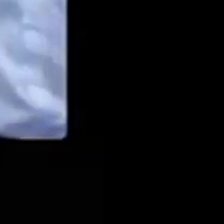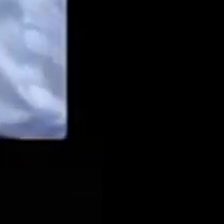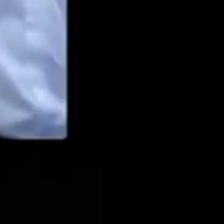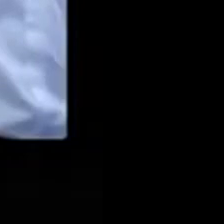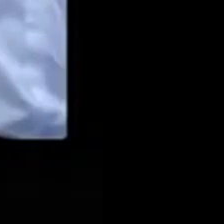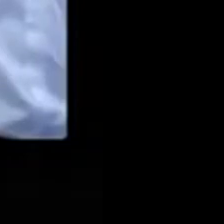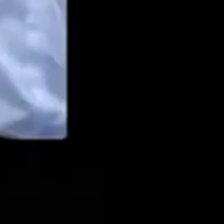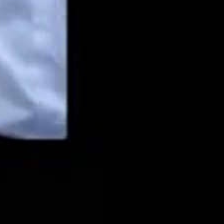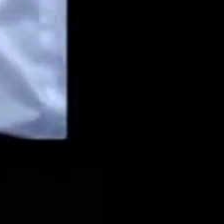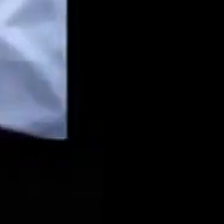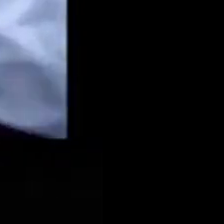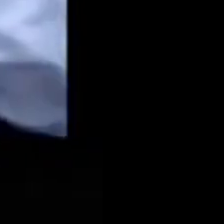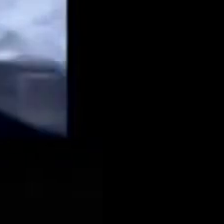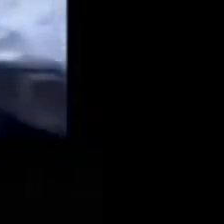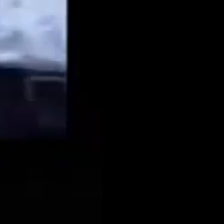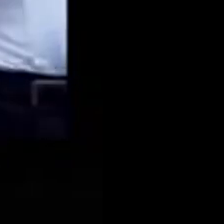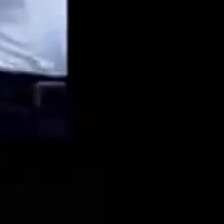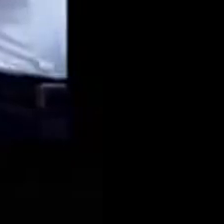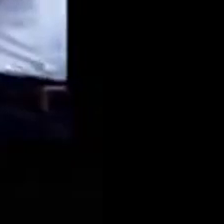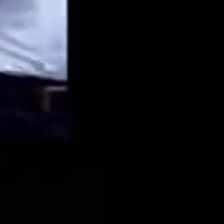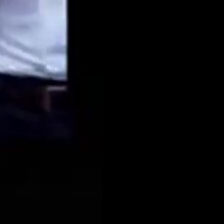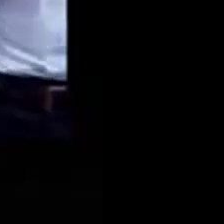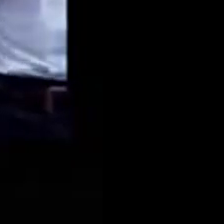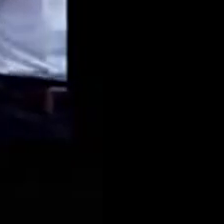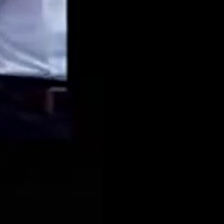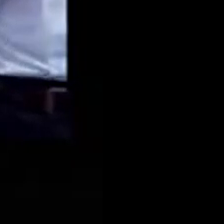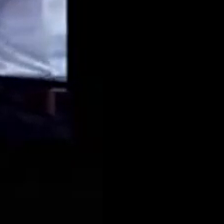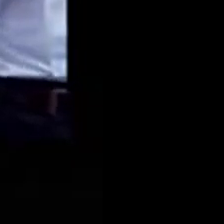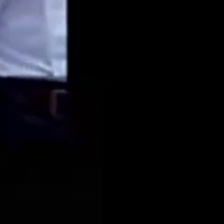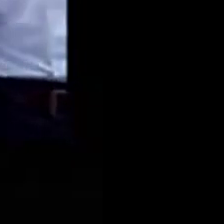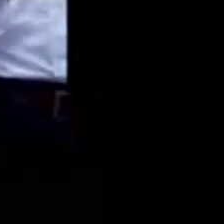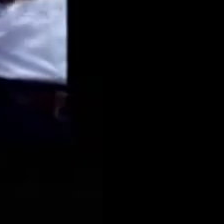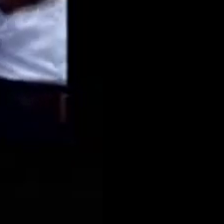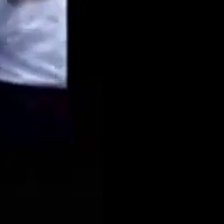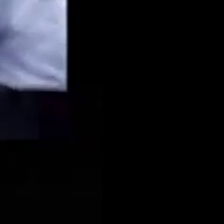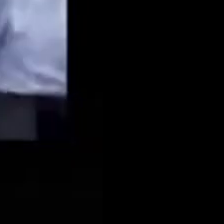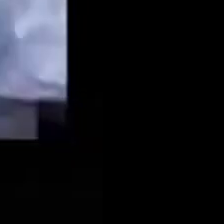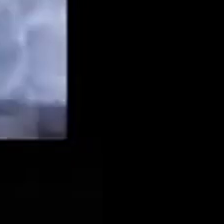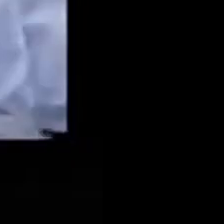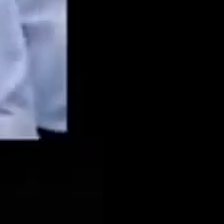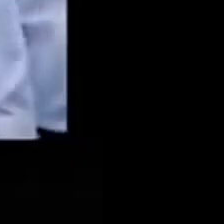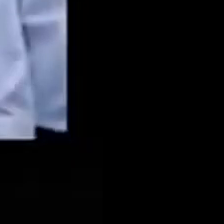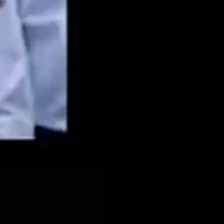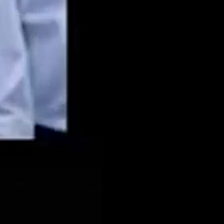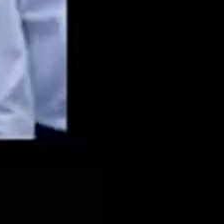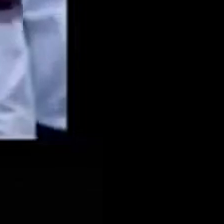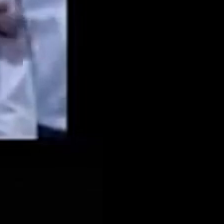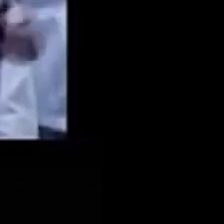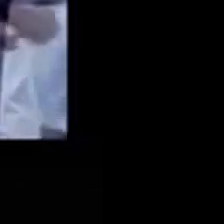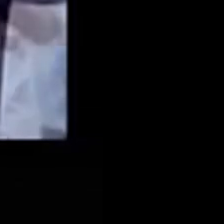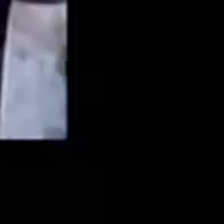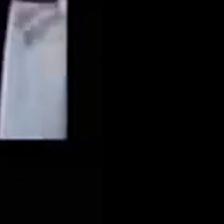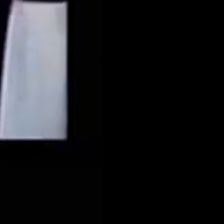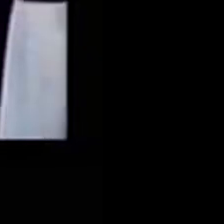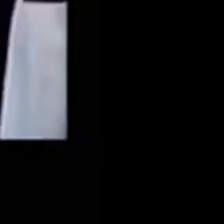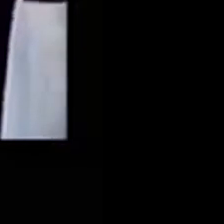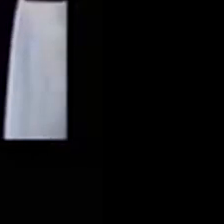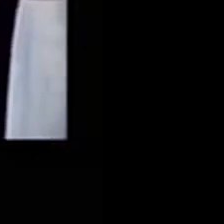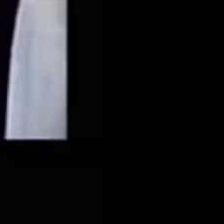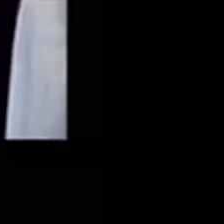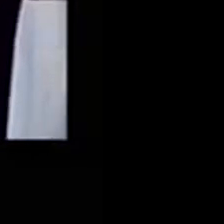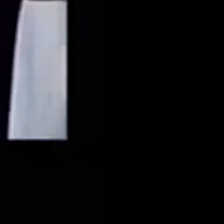crucified. Just for me, he gave his life. At